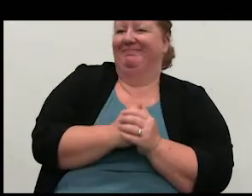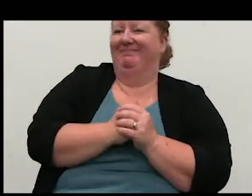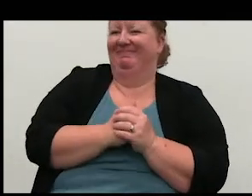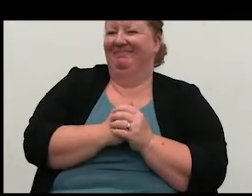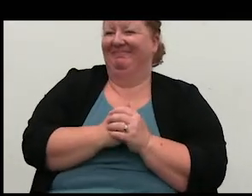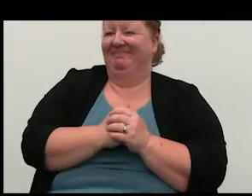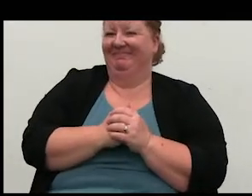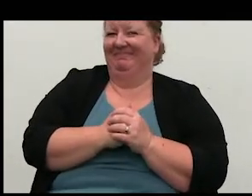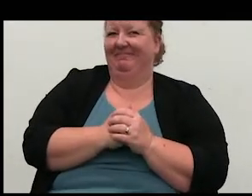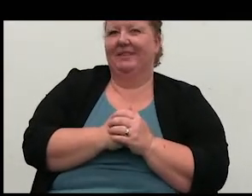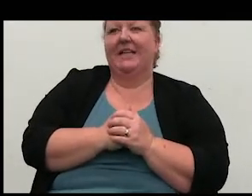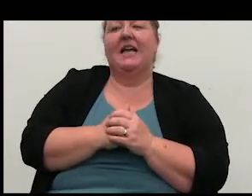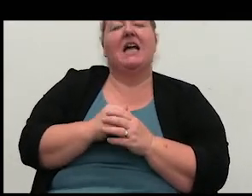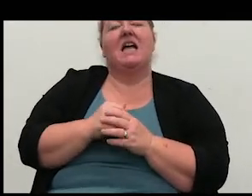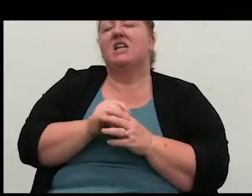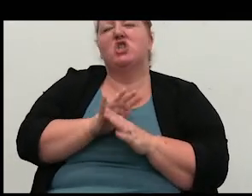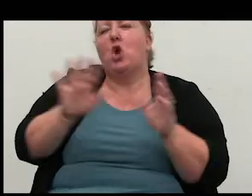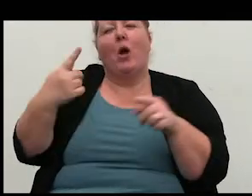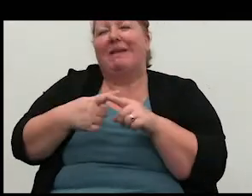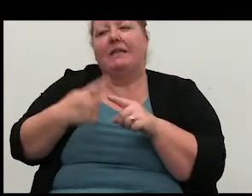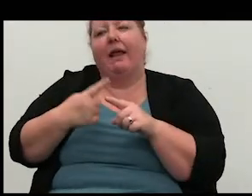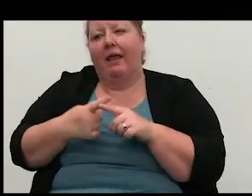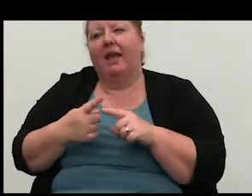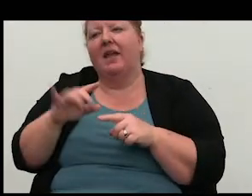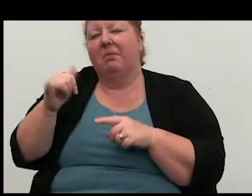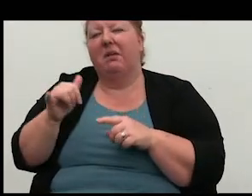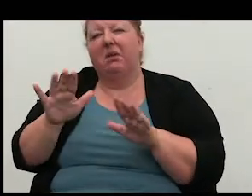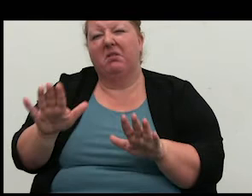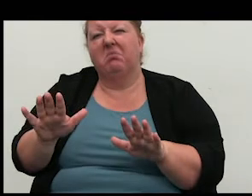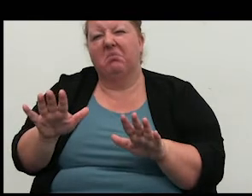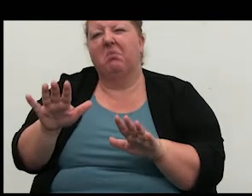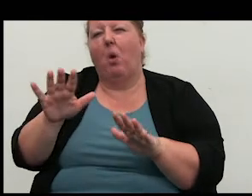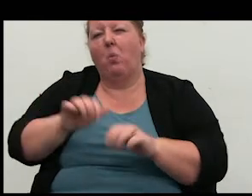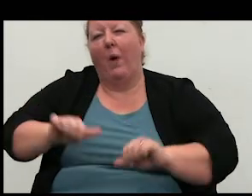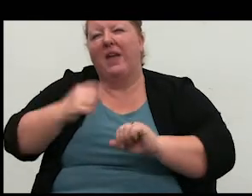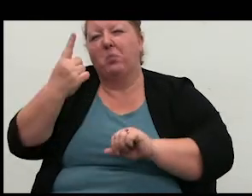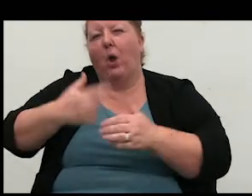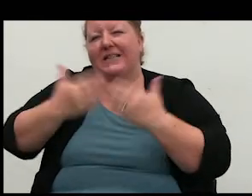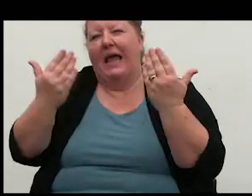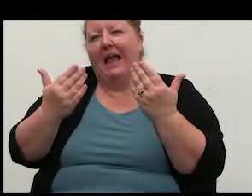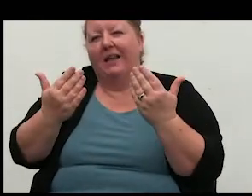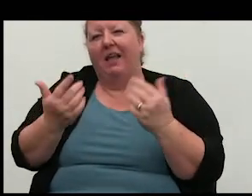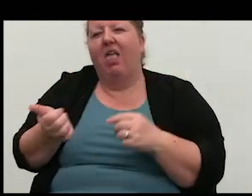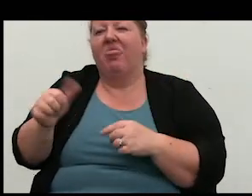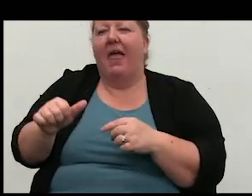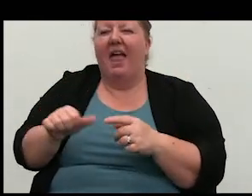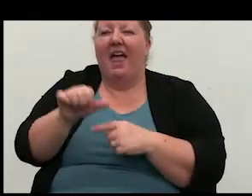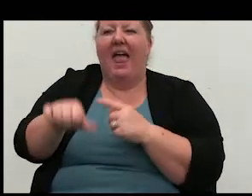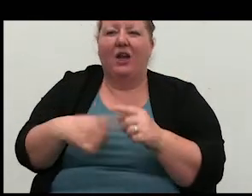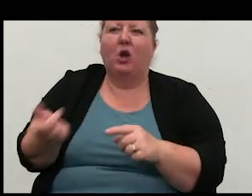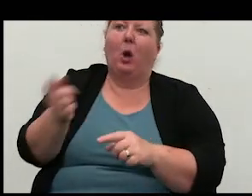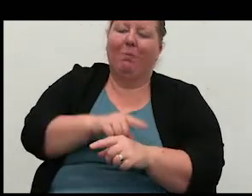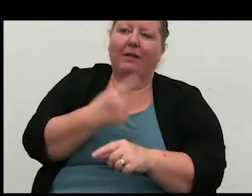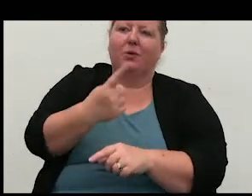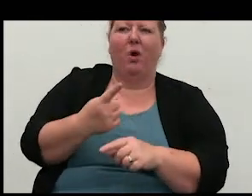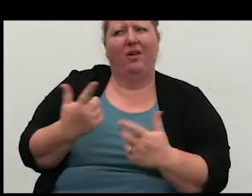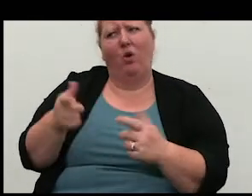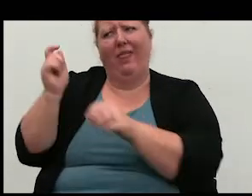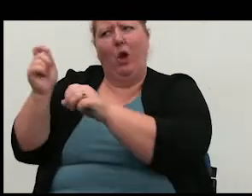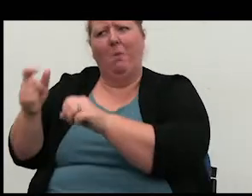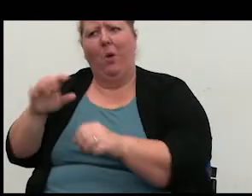one. Probably not immediately. Should probably put in wait a day and then go back to one. Otherwise, the cobbler's just going to get